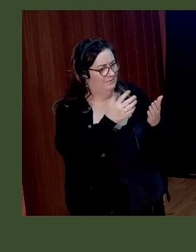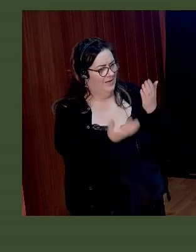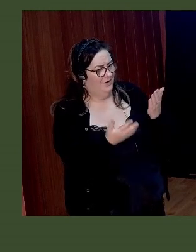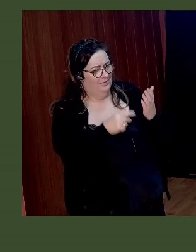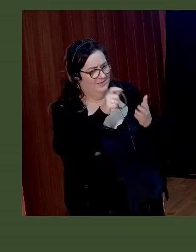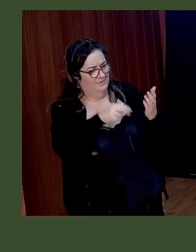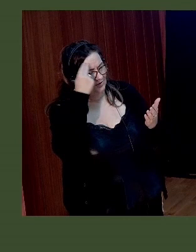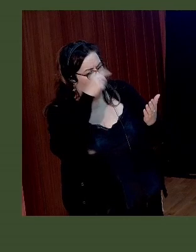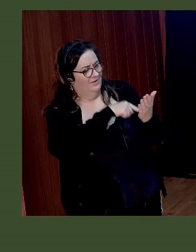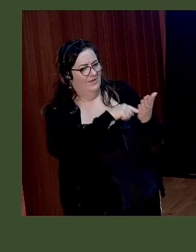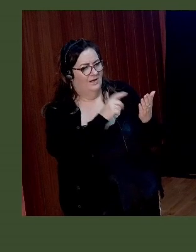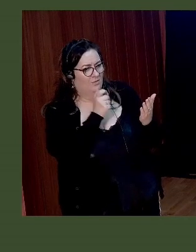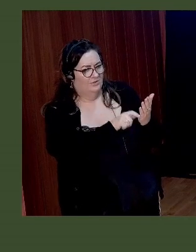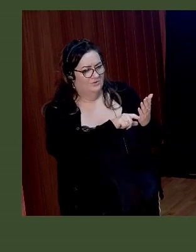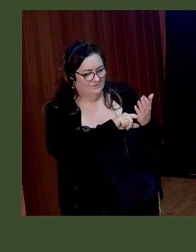understanding